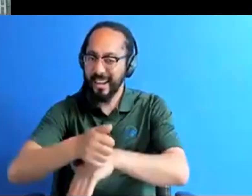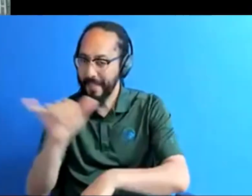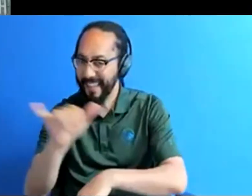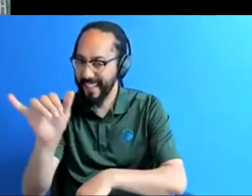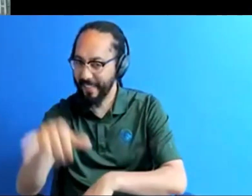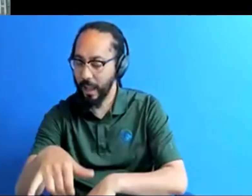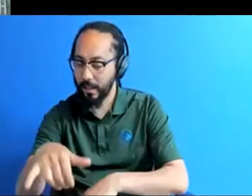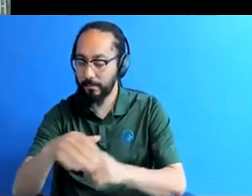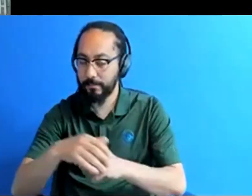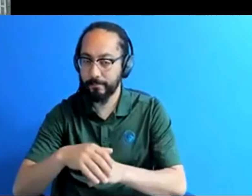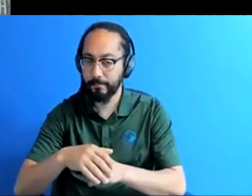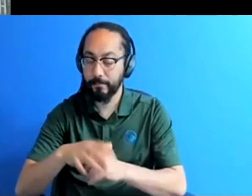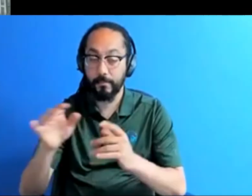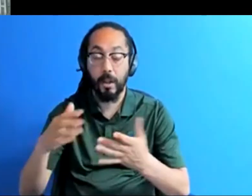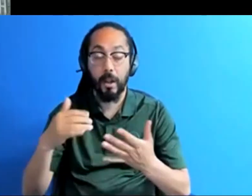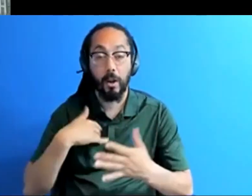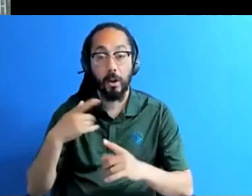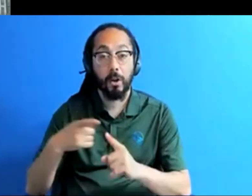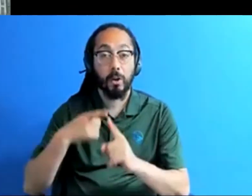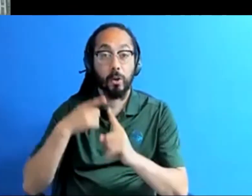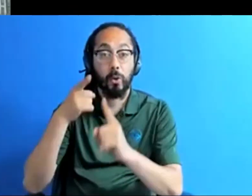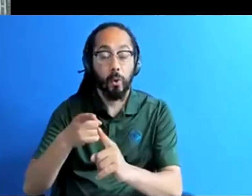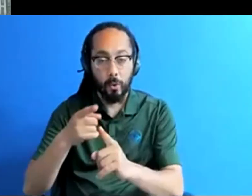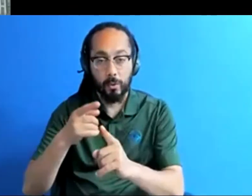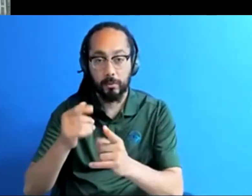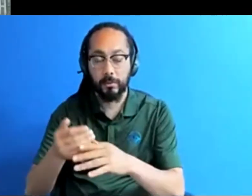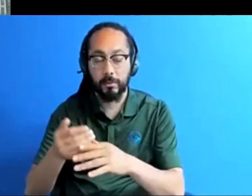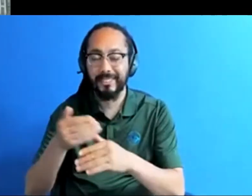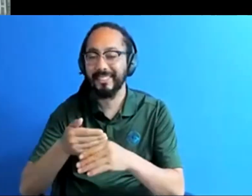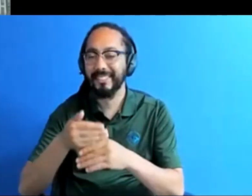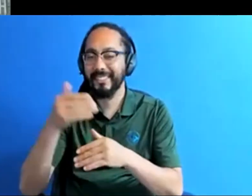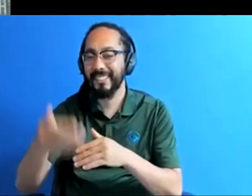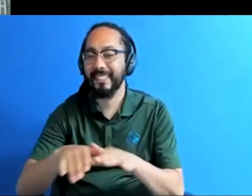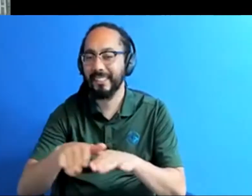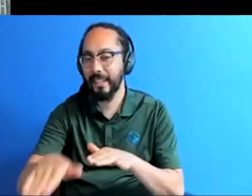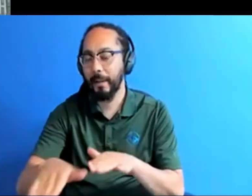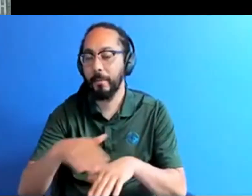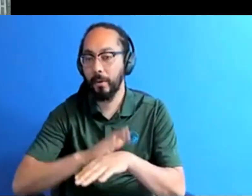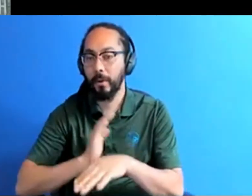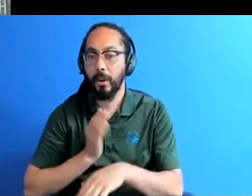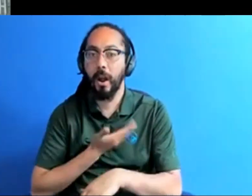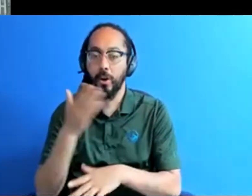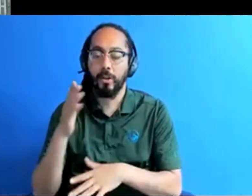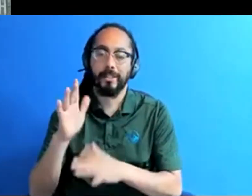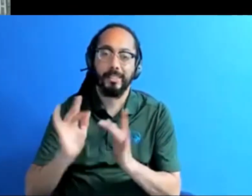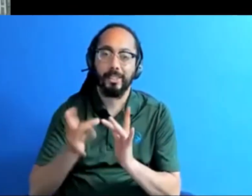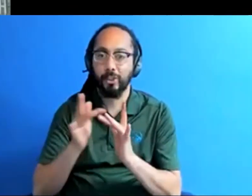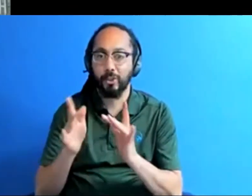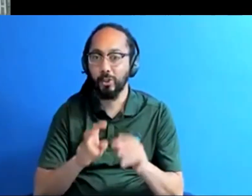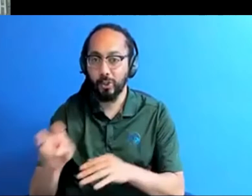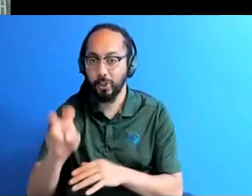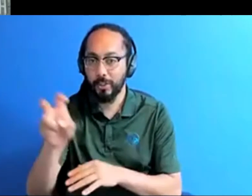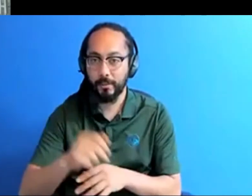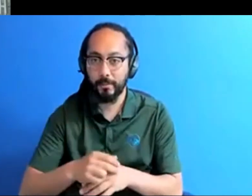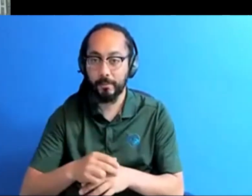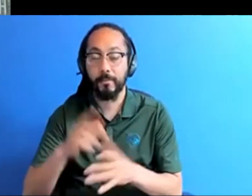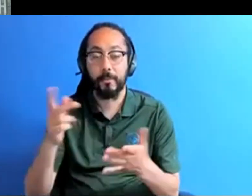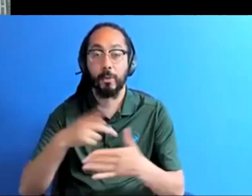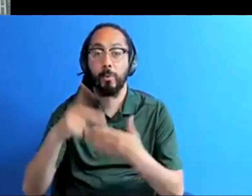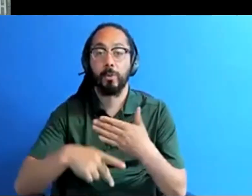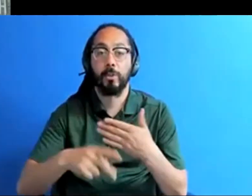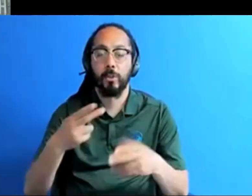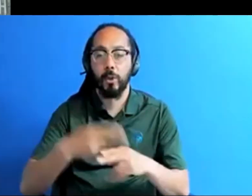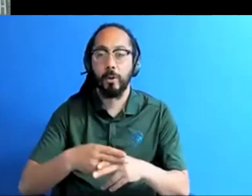working towards, and this is the next step on our own digital journey, is a project called the Performing Arts Digital